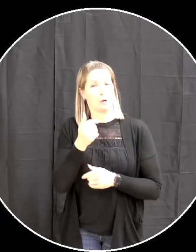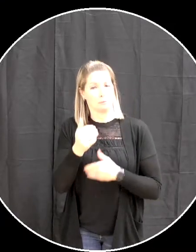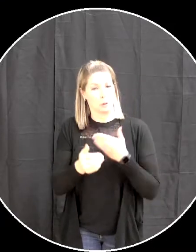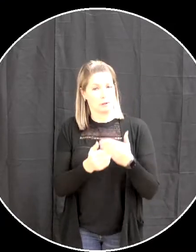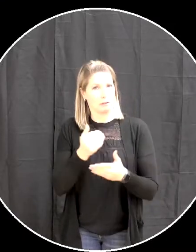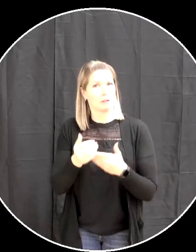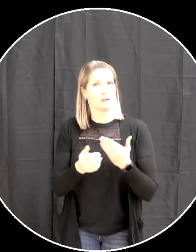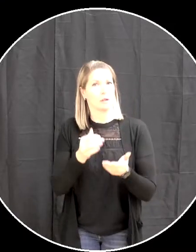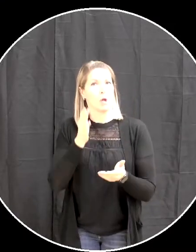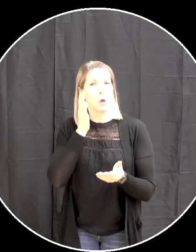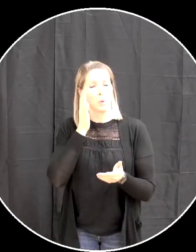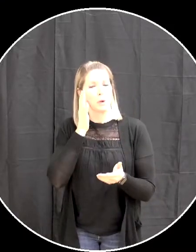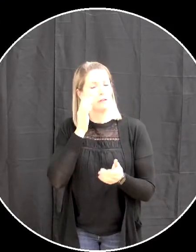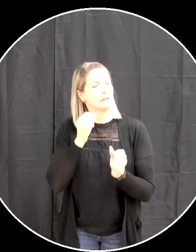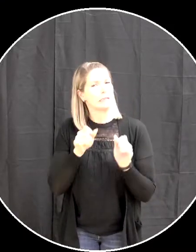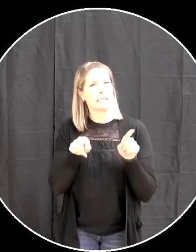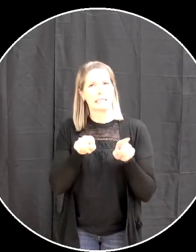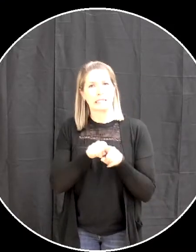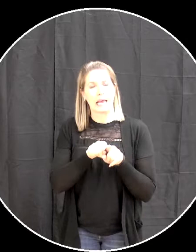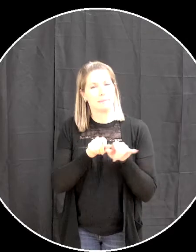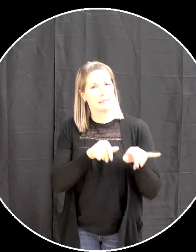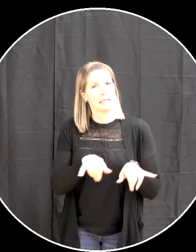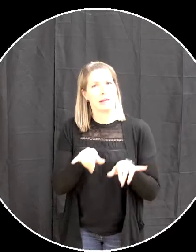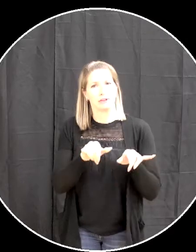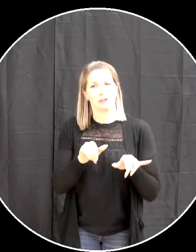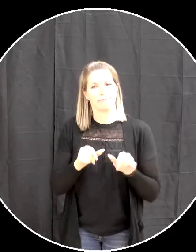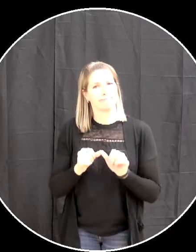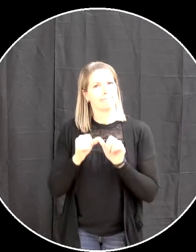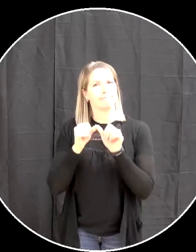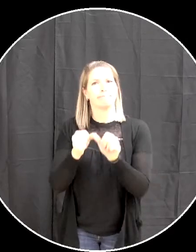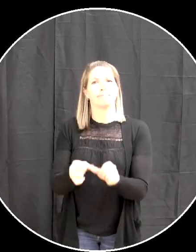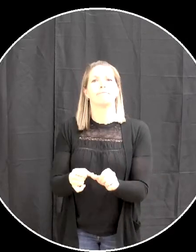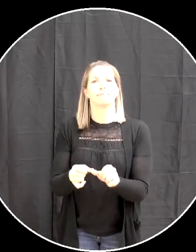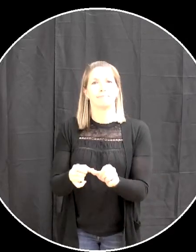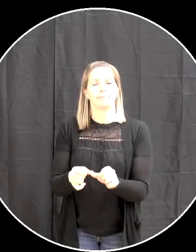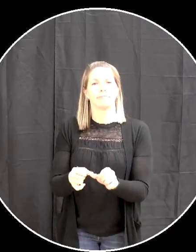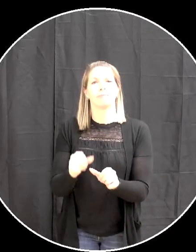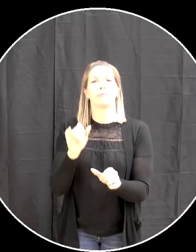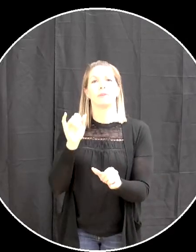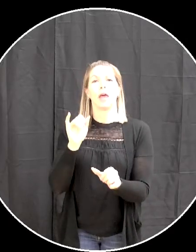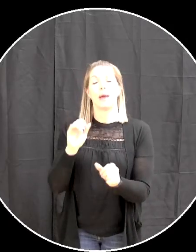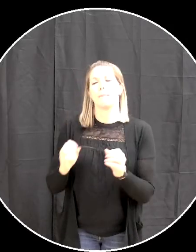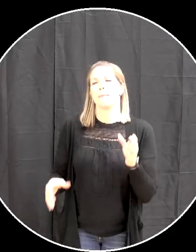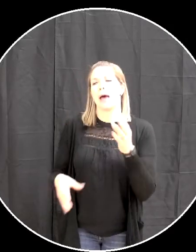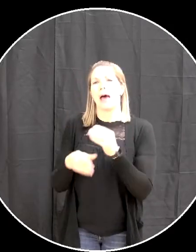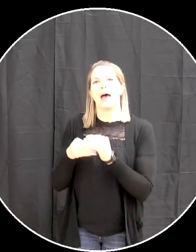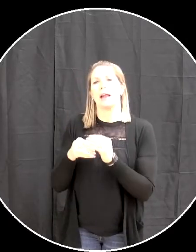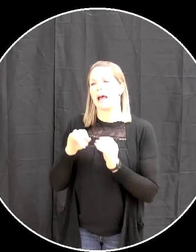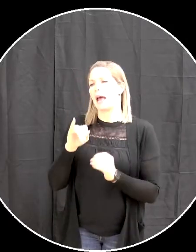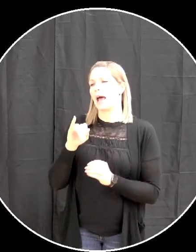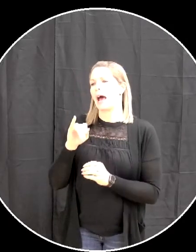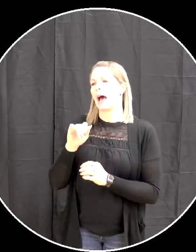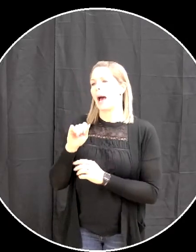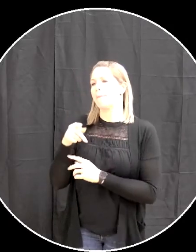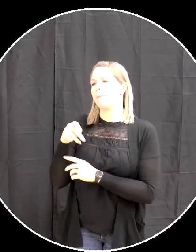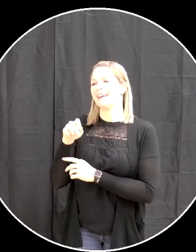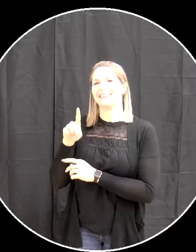that for the next fiscal year. And then we also just talk in the appendix on some new financial reporting